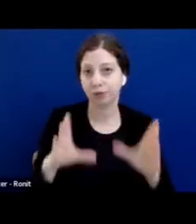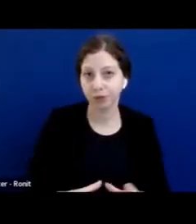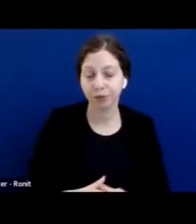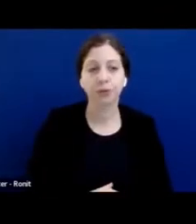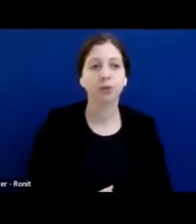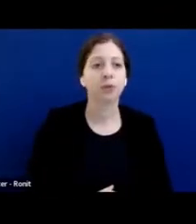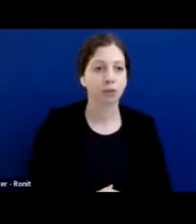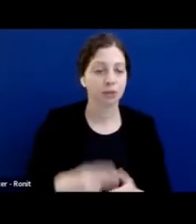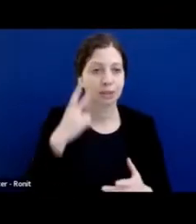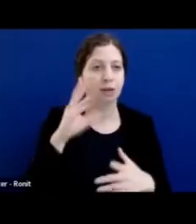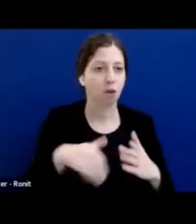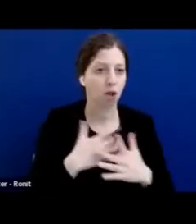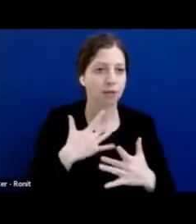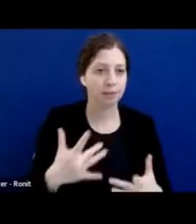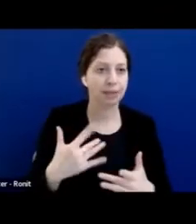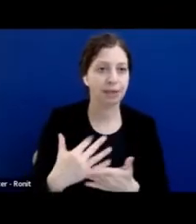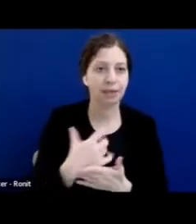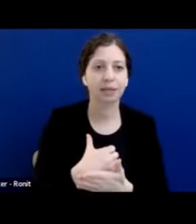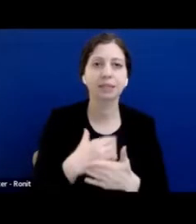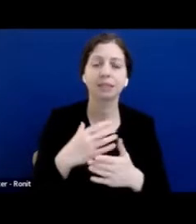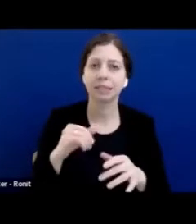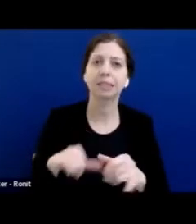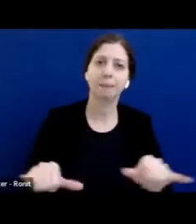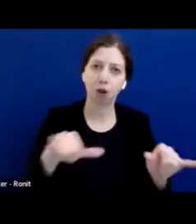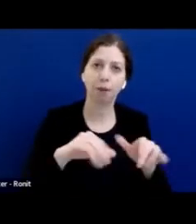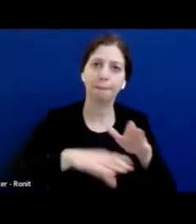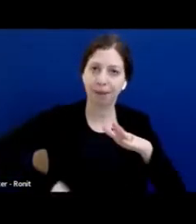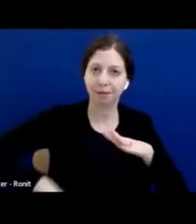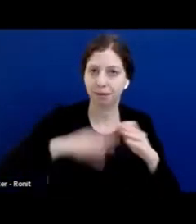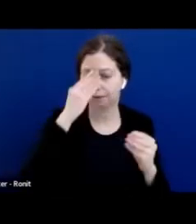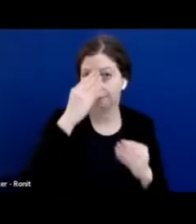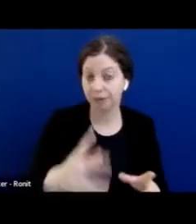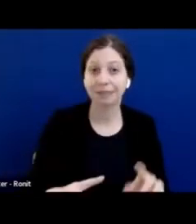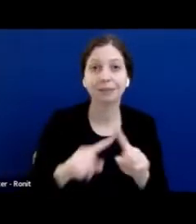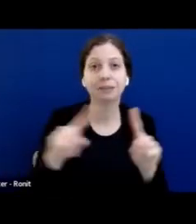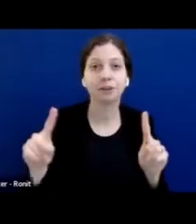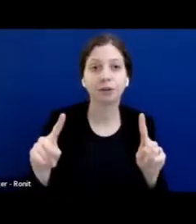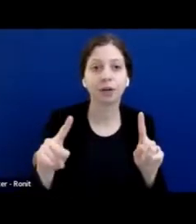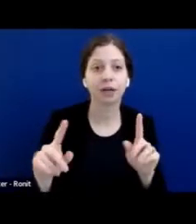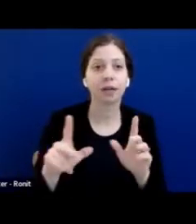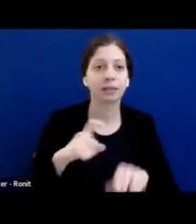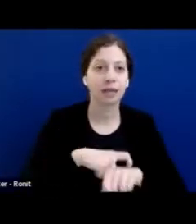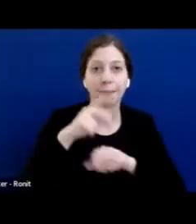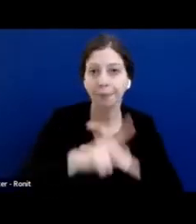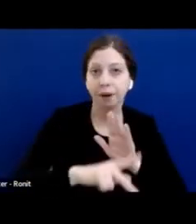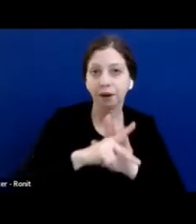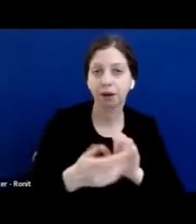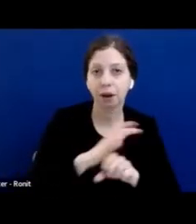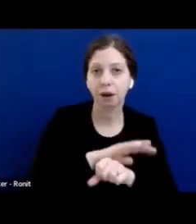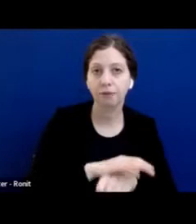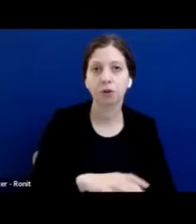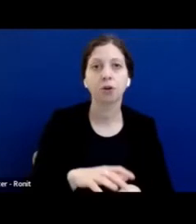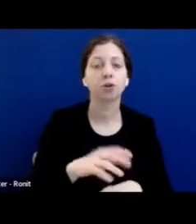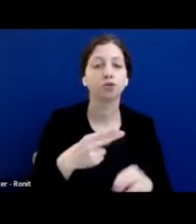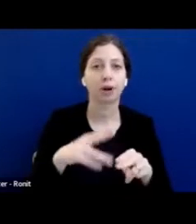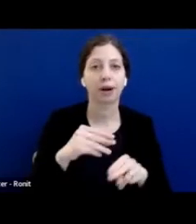see that while they all typically collect similar basic information, they differ in terms of the period time they cover and short and long-term